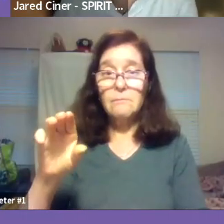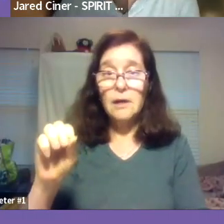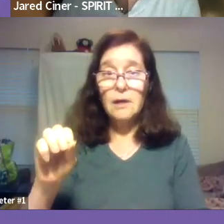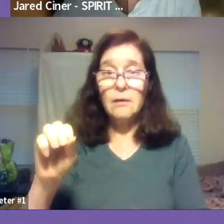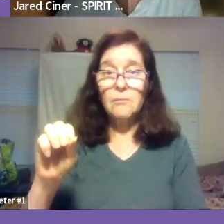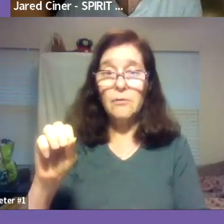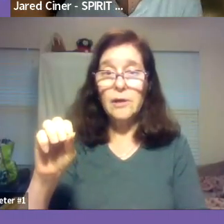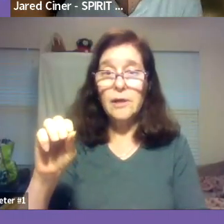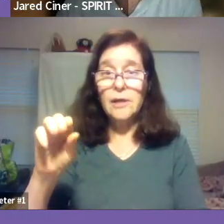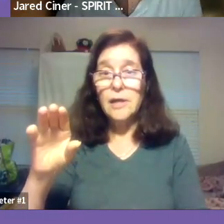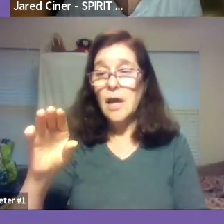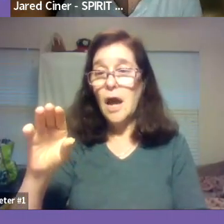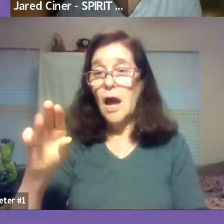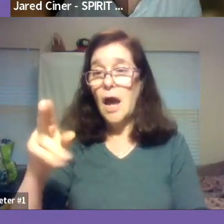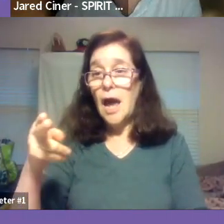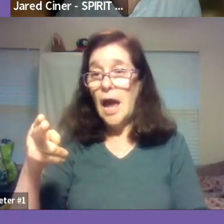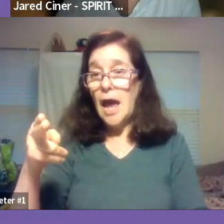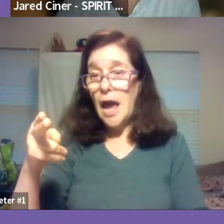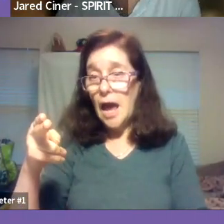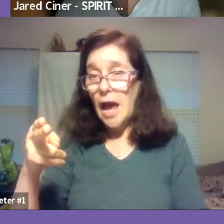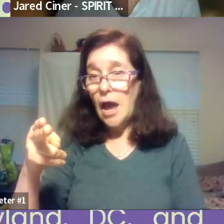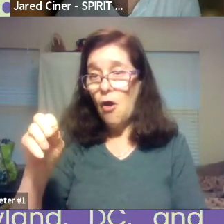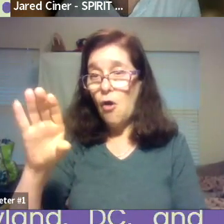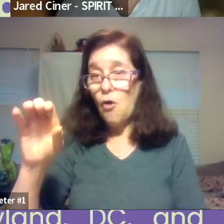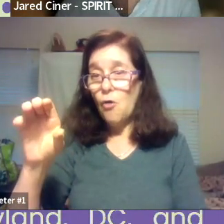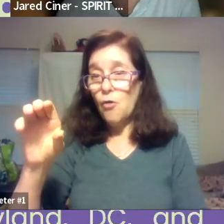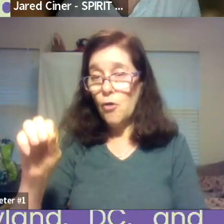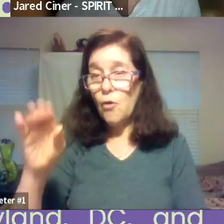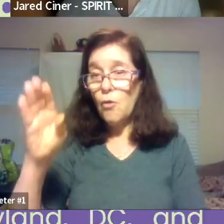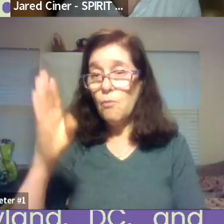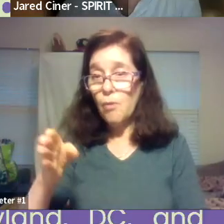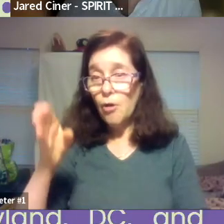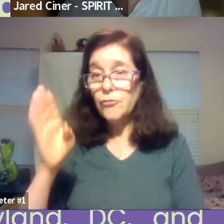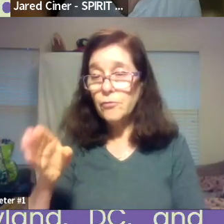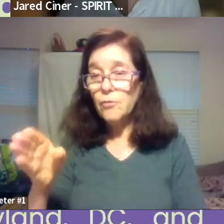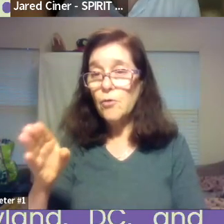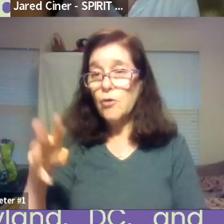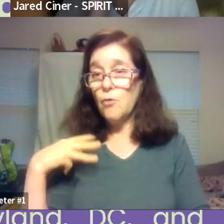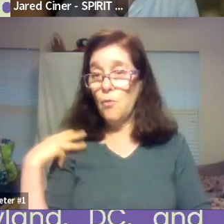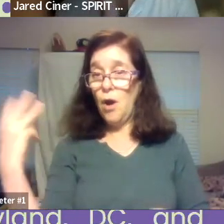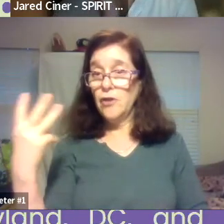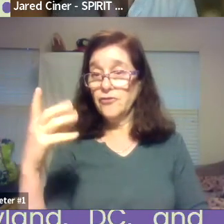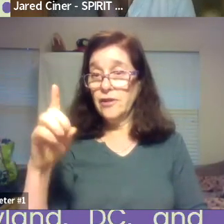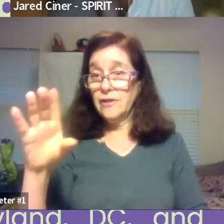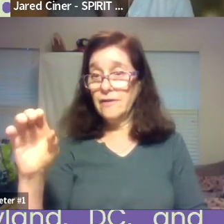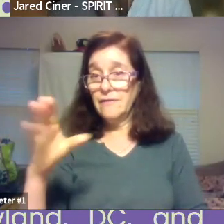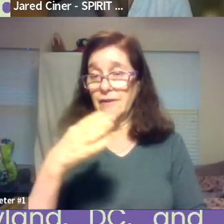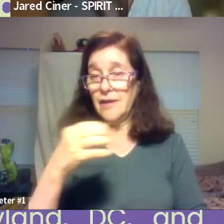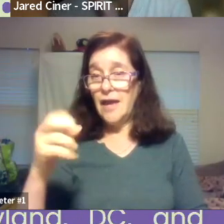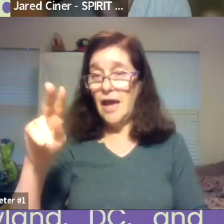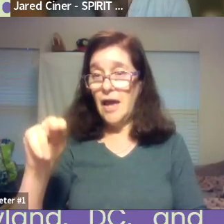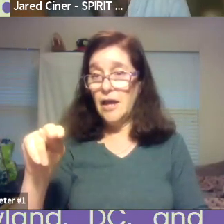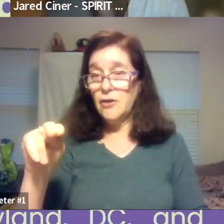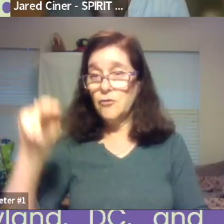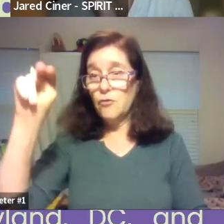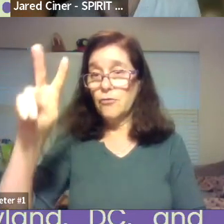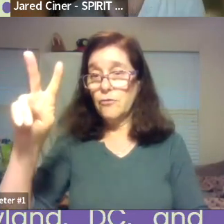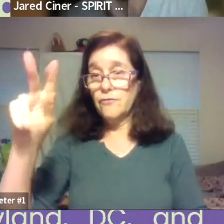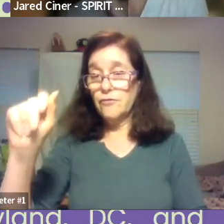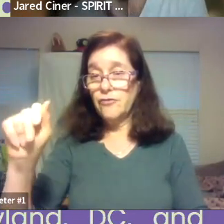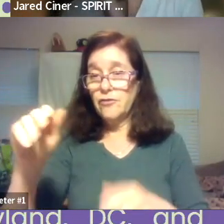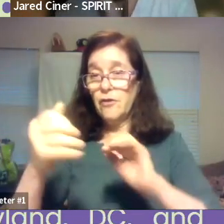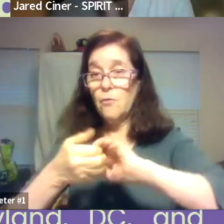Baltimore, as well as Washington, D.C. and Northern Virginia. We partner with about